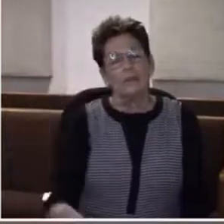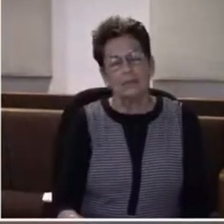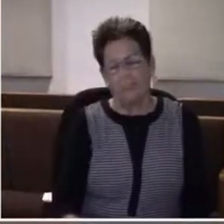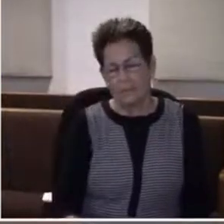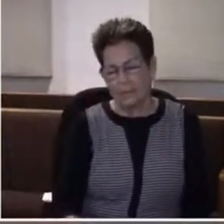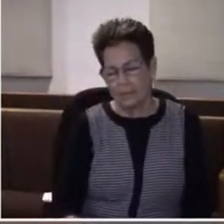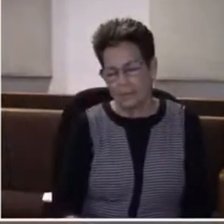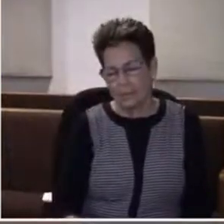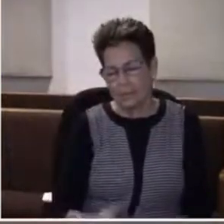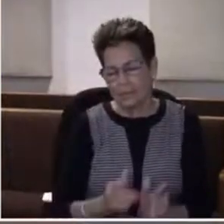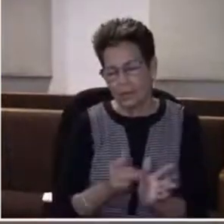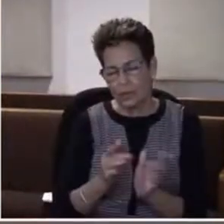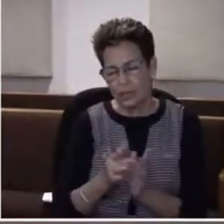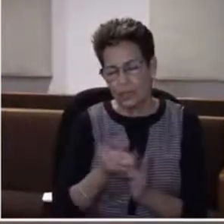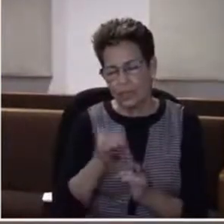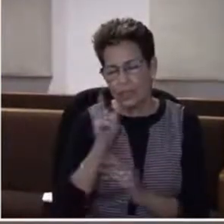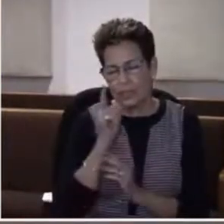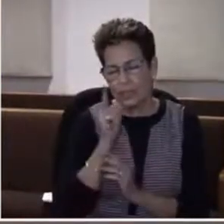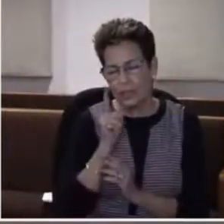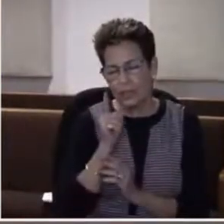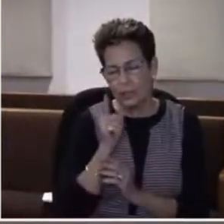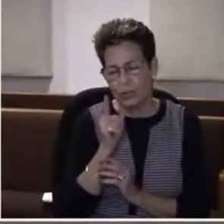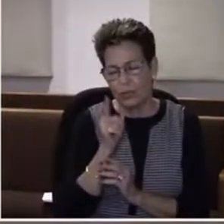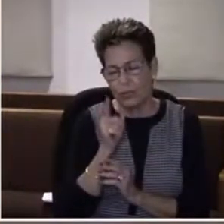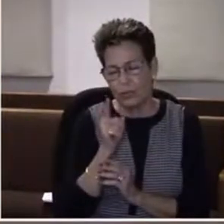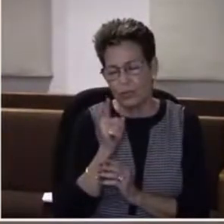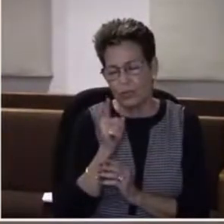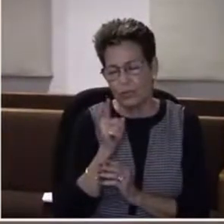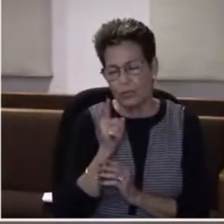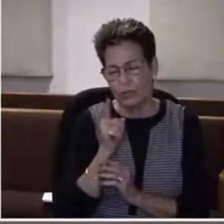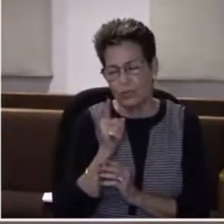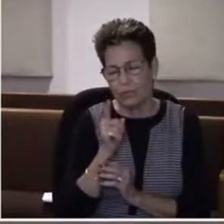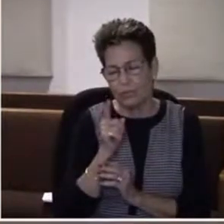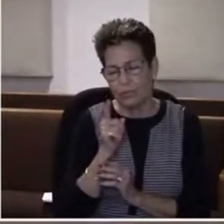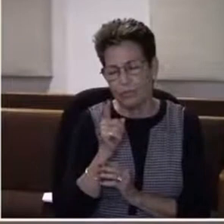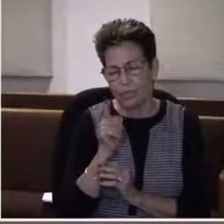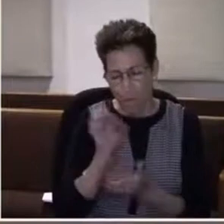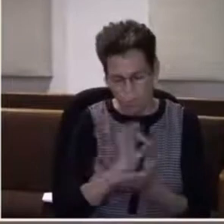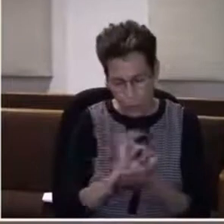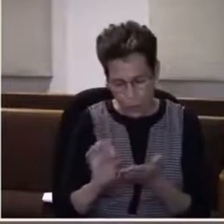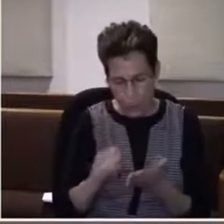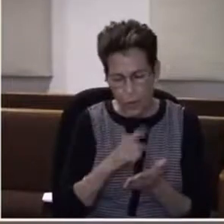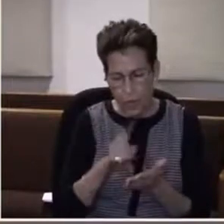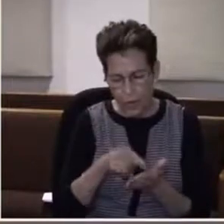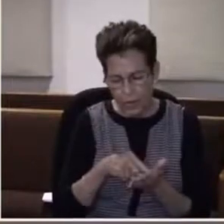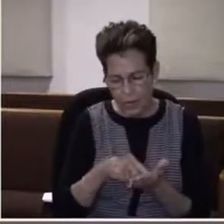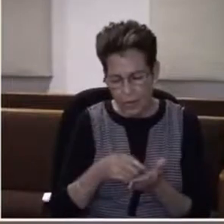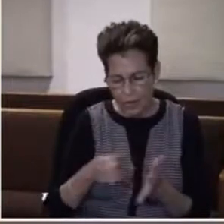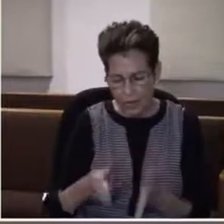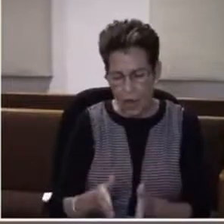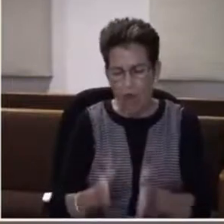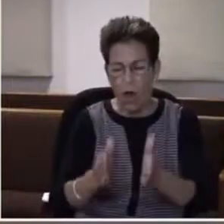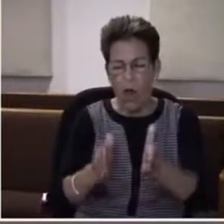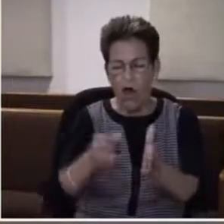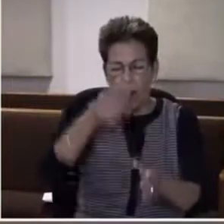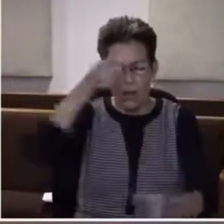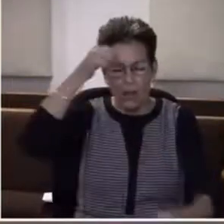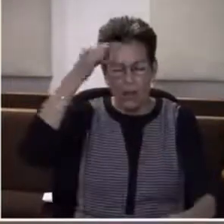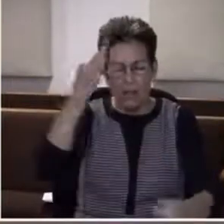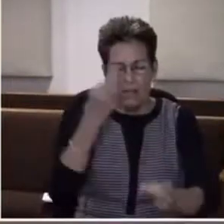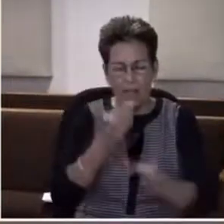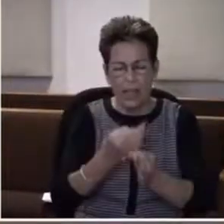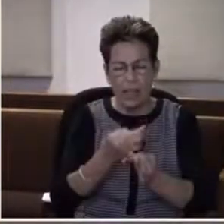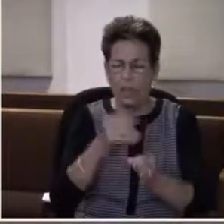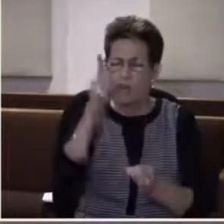And Jesus uses her as an example. She's recorded in the Hall of Faith. And you took that